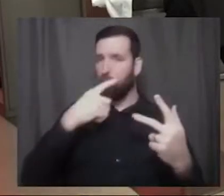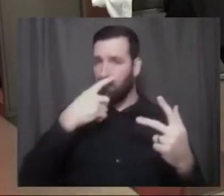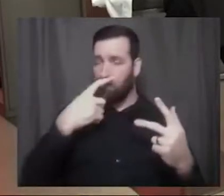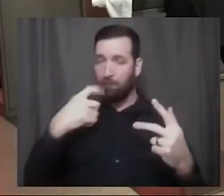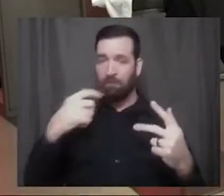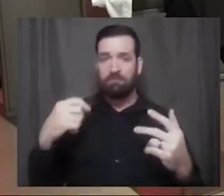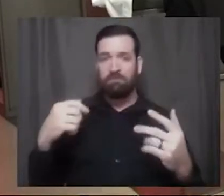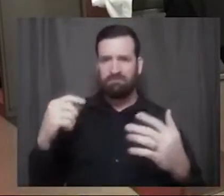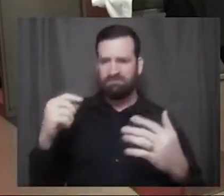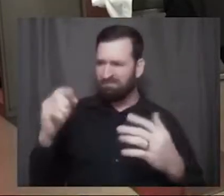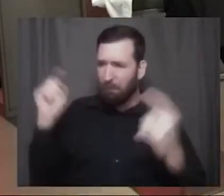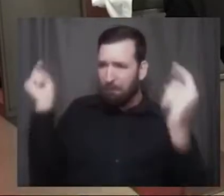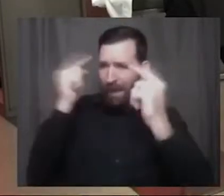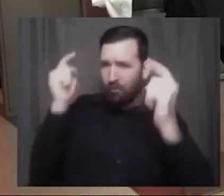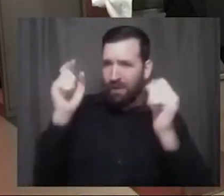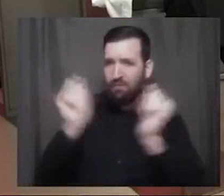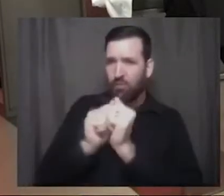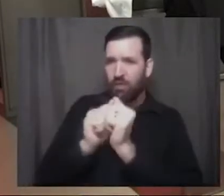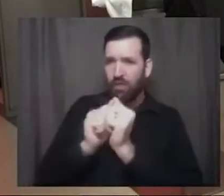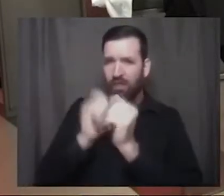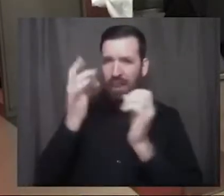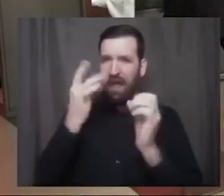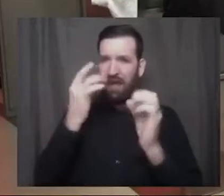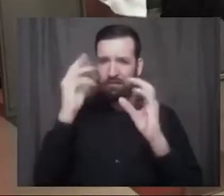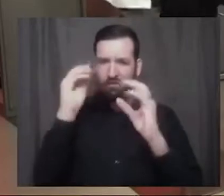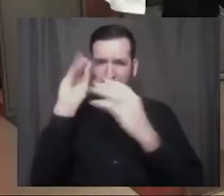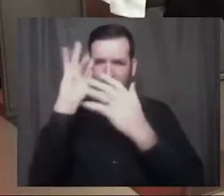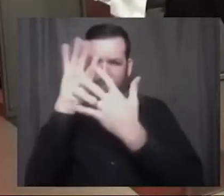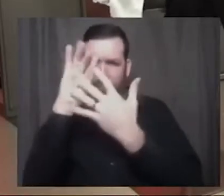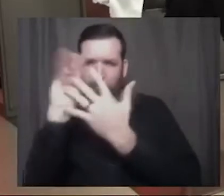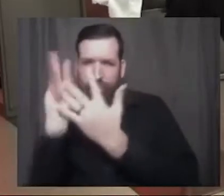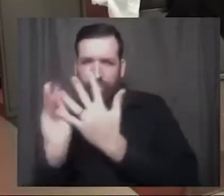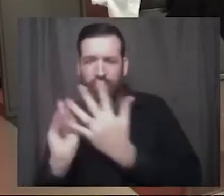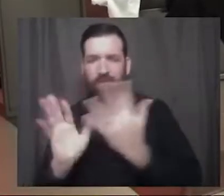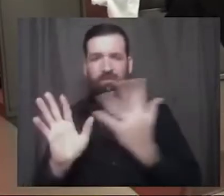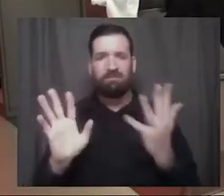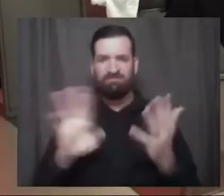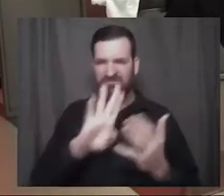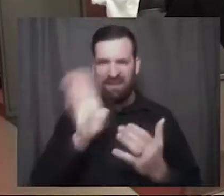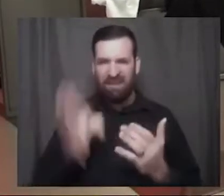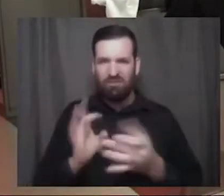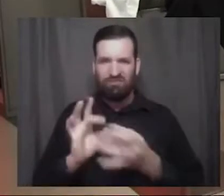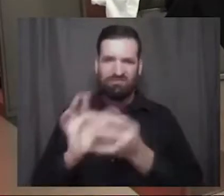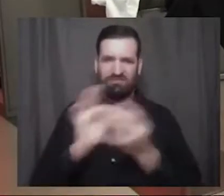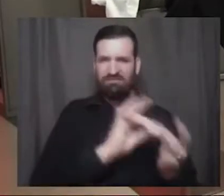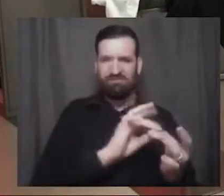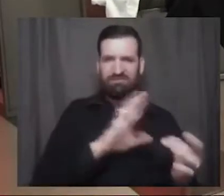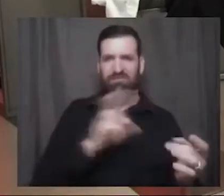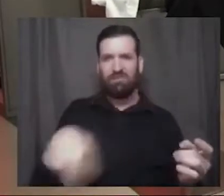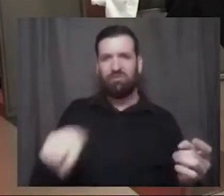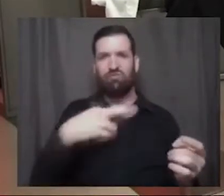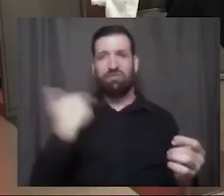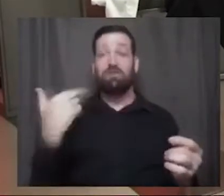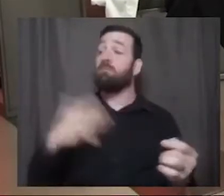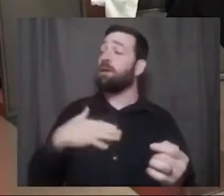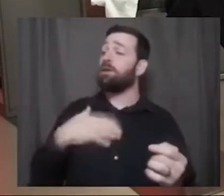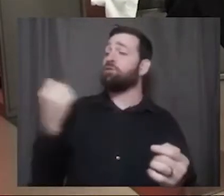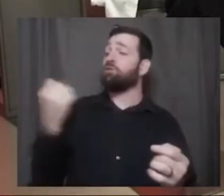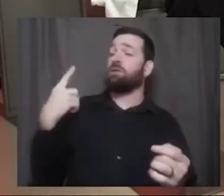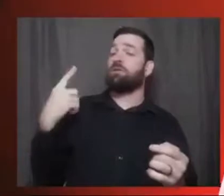with I'm not a doctor, obviously, but I would never associate that with those other risks. From what my understanding is, migraine with aura is also a